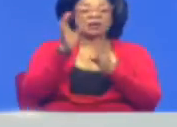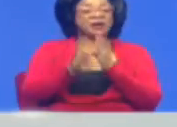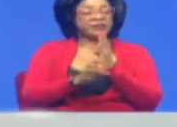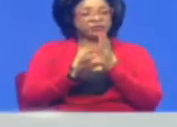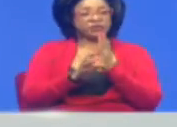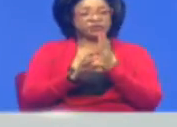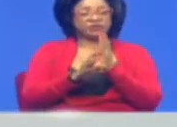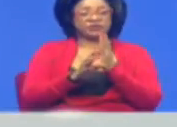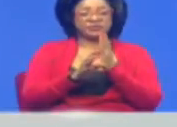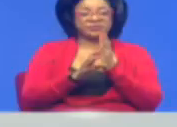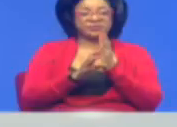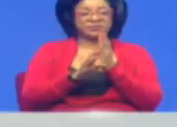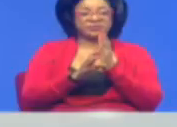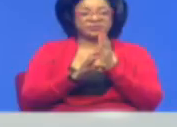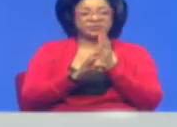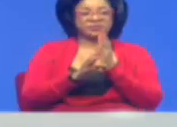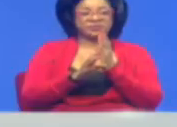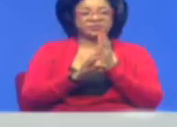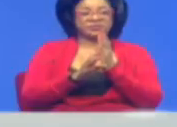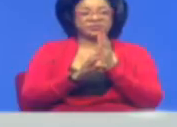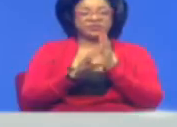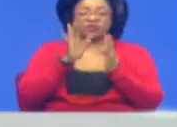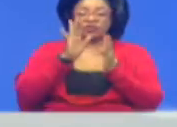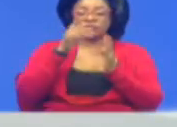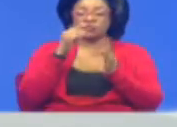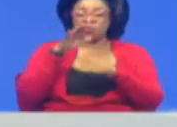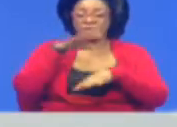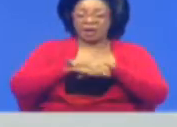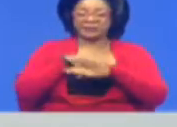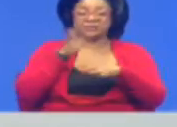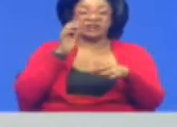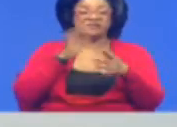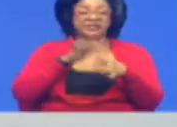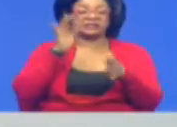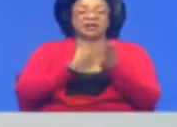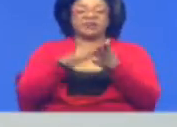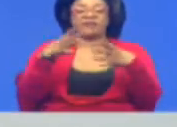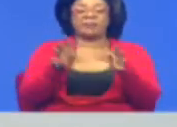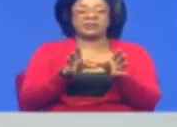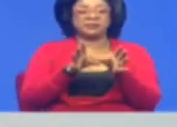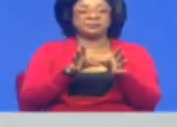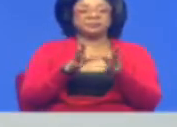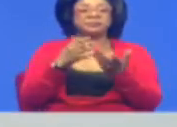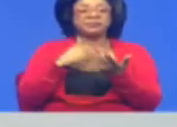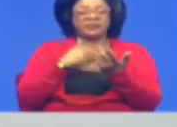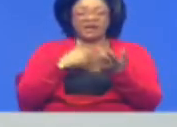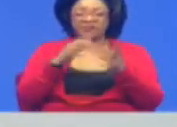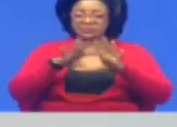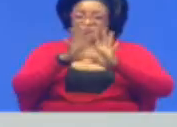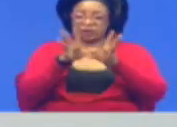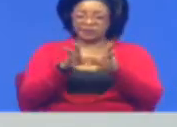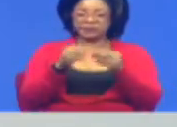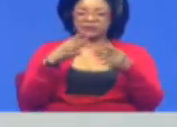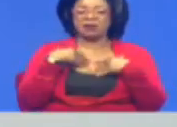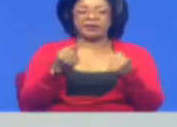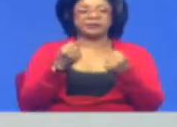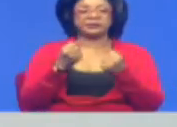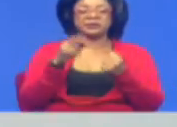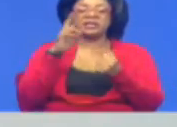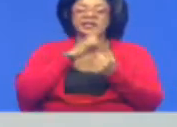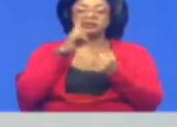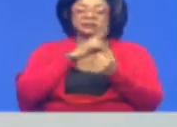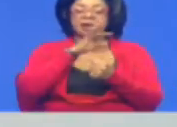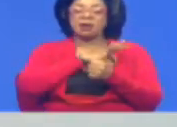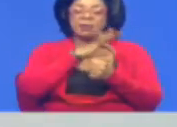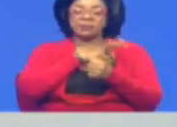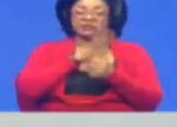who contract the virus and their families. Increases and harmonizes the health risk allowance for healthcare